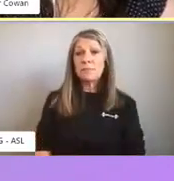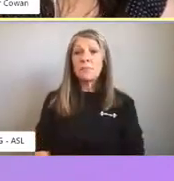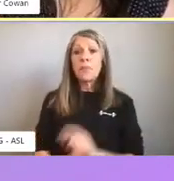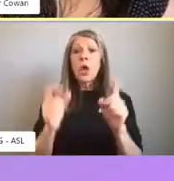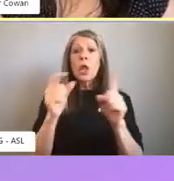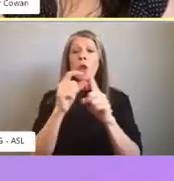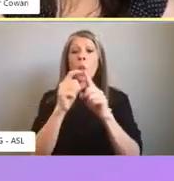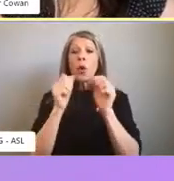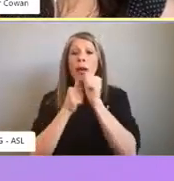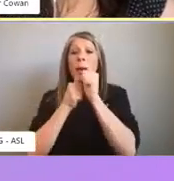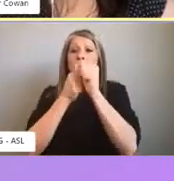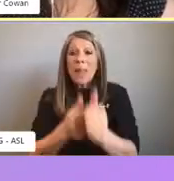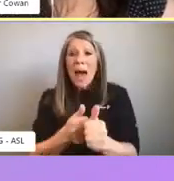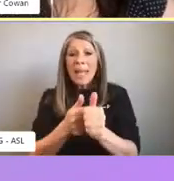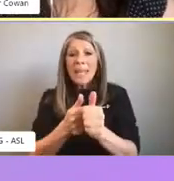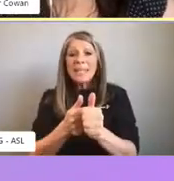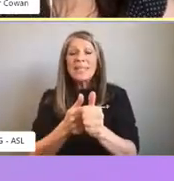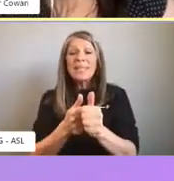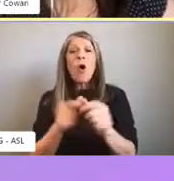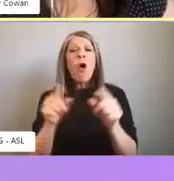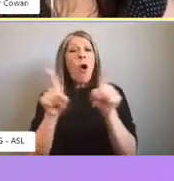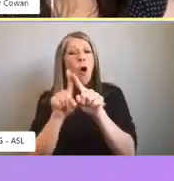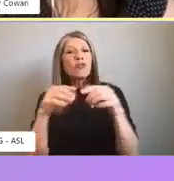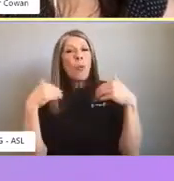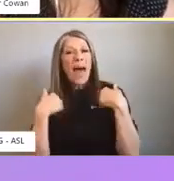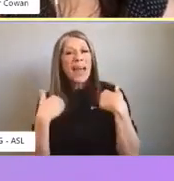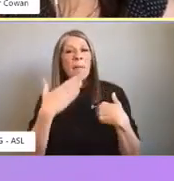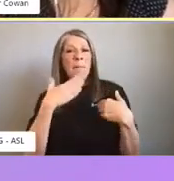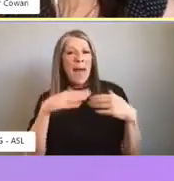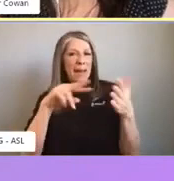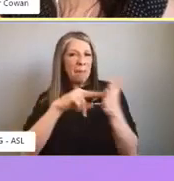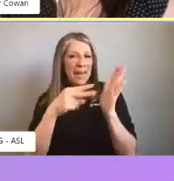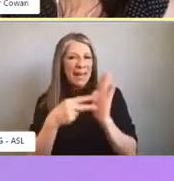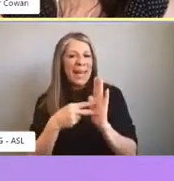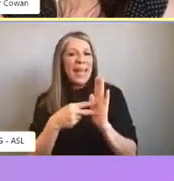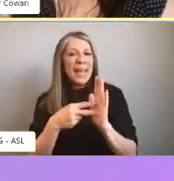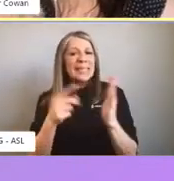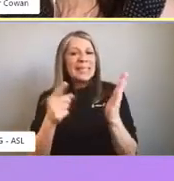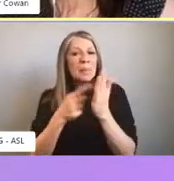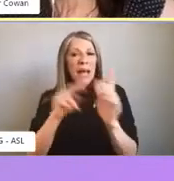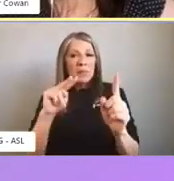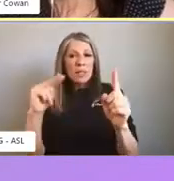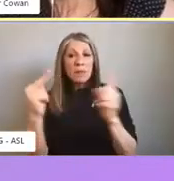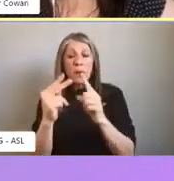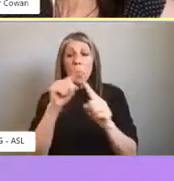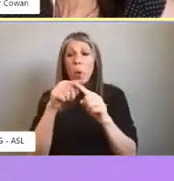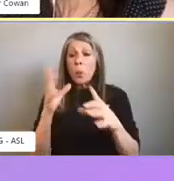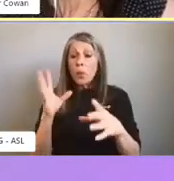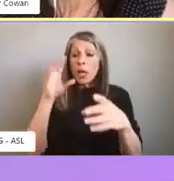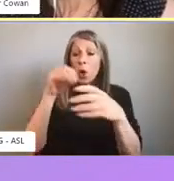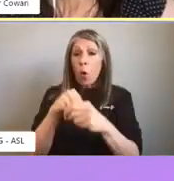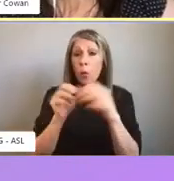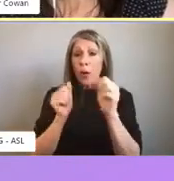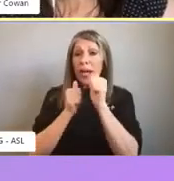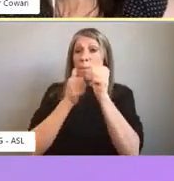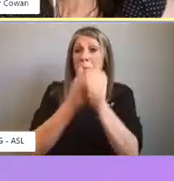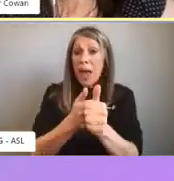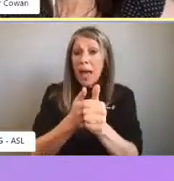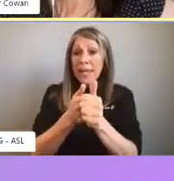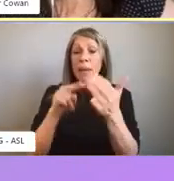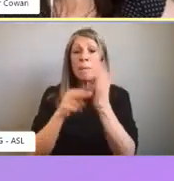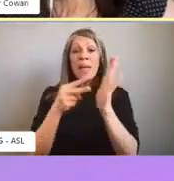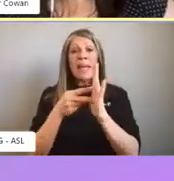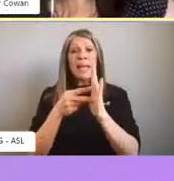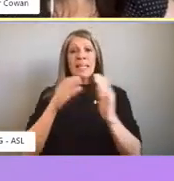word compliance or conformance also has a bad connotation, and it's often viewed that when we incorporate compliance, we're actually making the